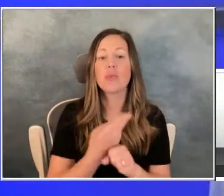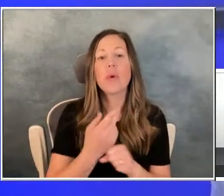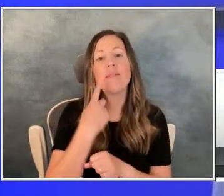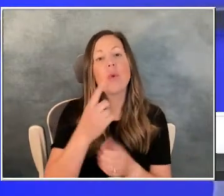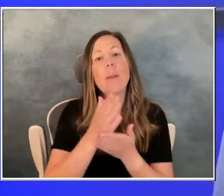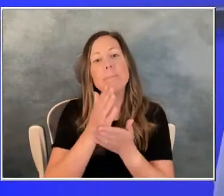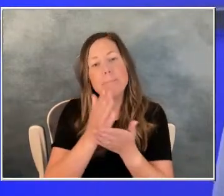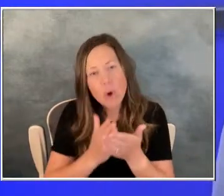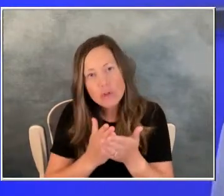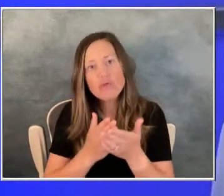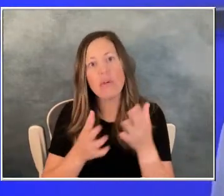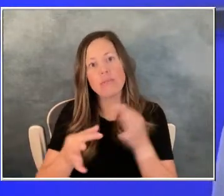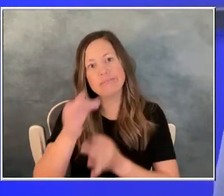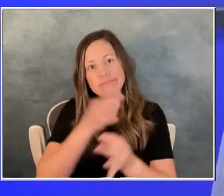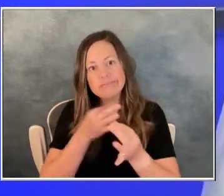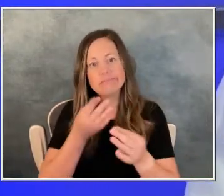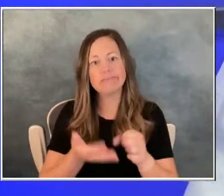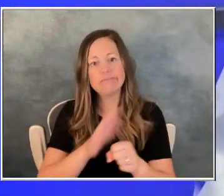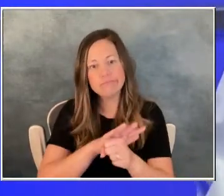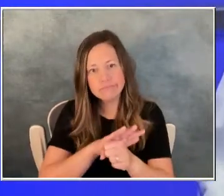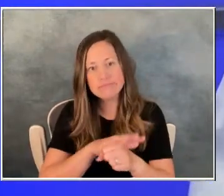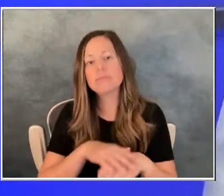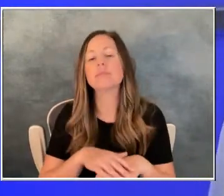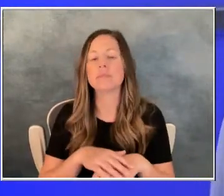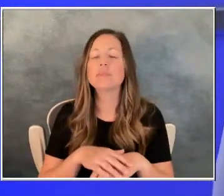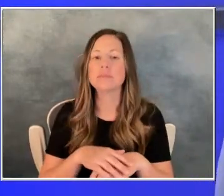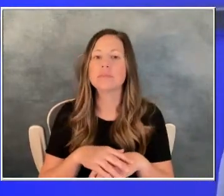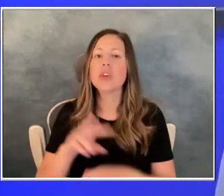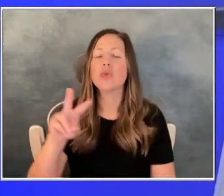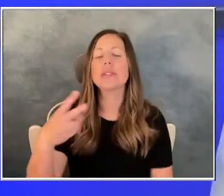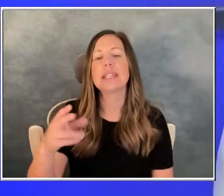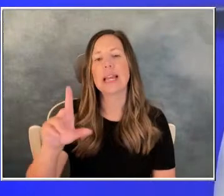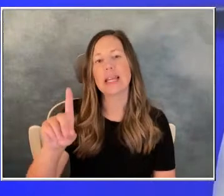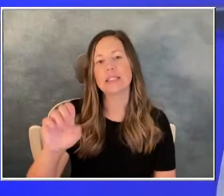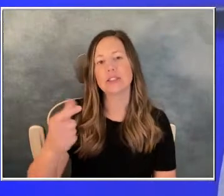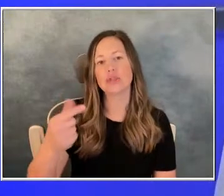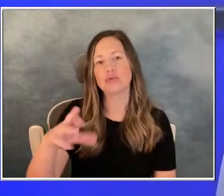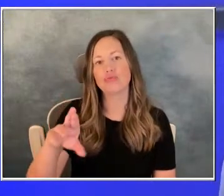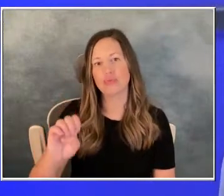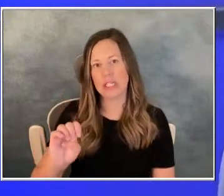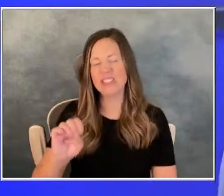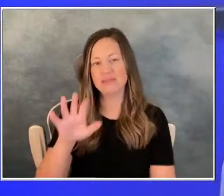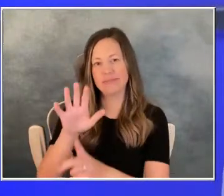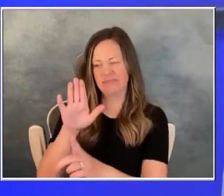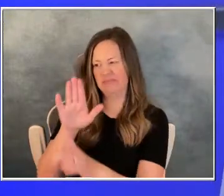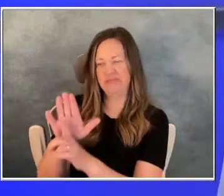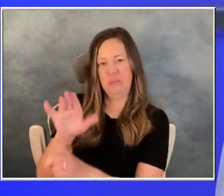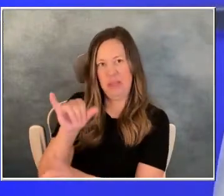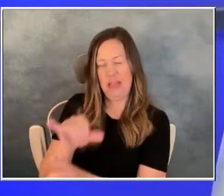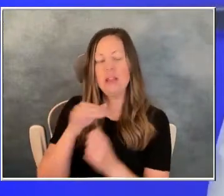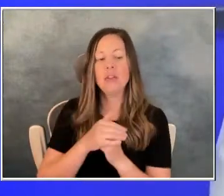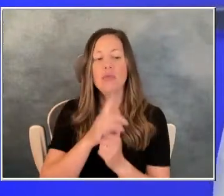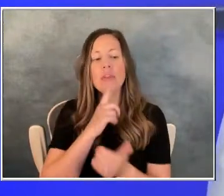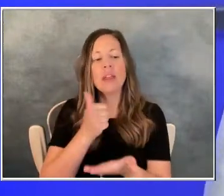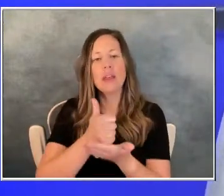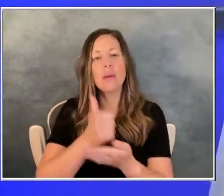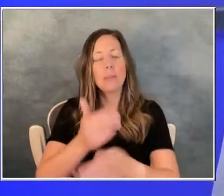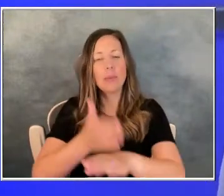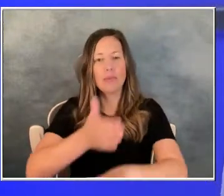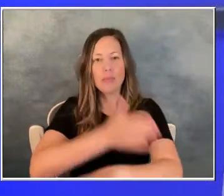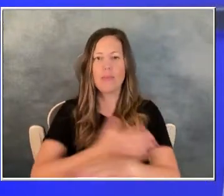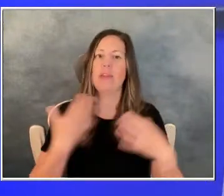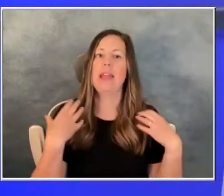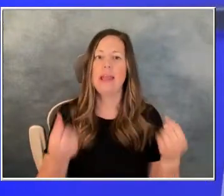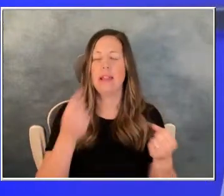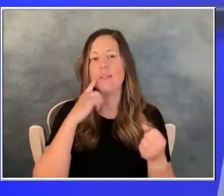means superficial or superficial partial burn, second degree burn. It helps improve healing for those burns. Generally,